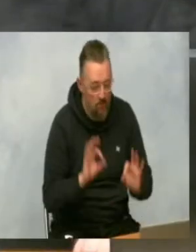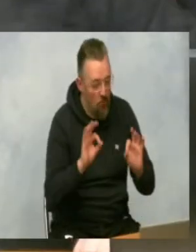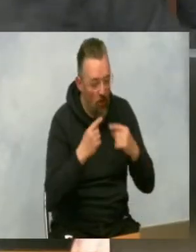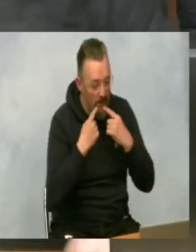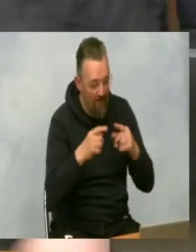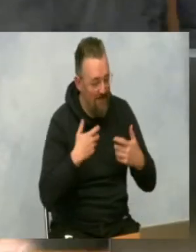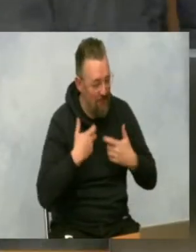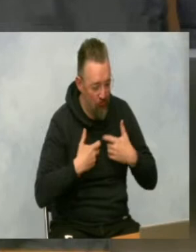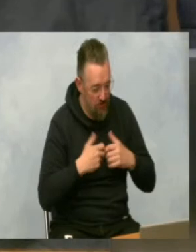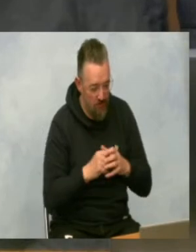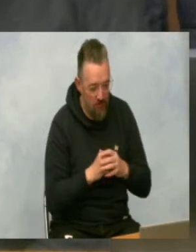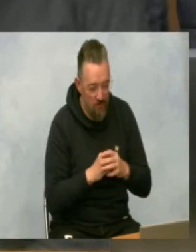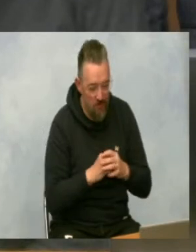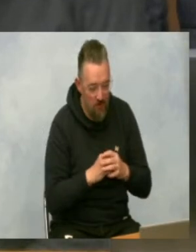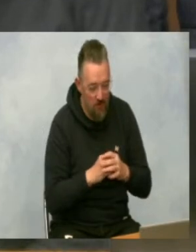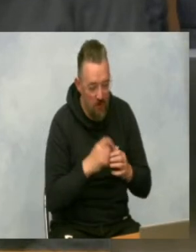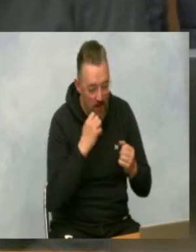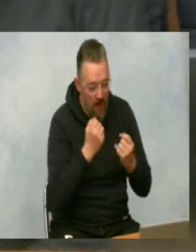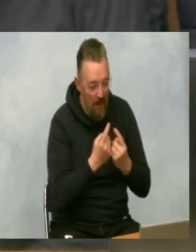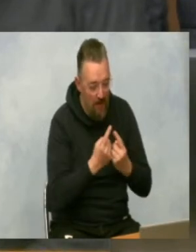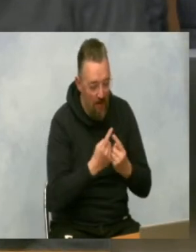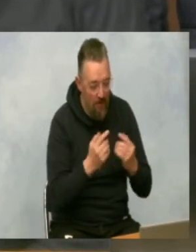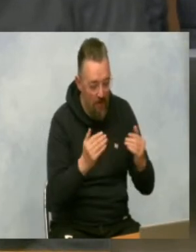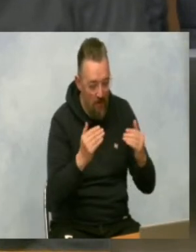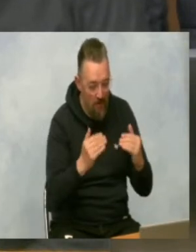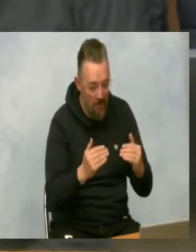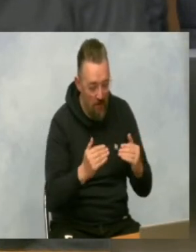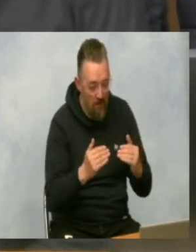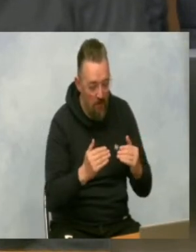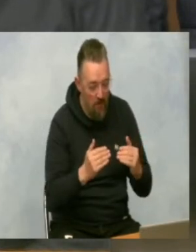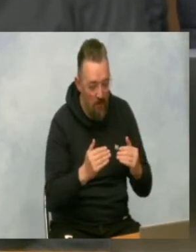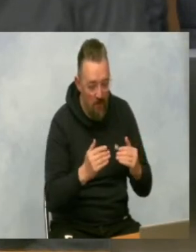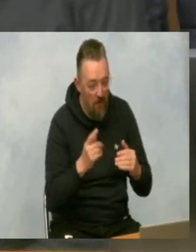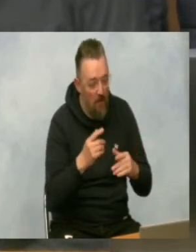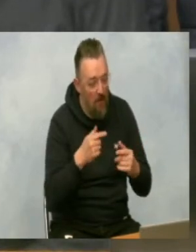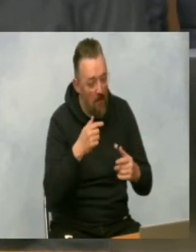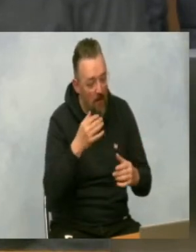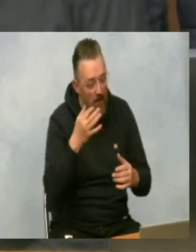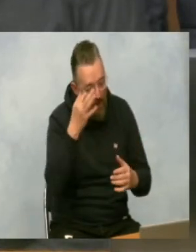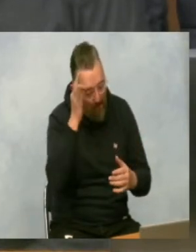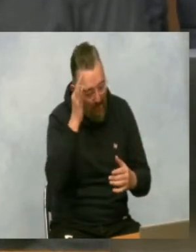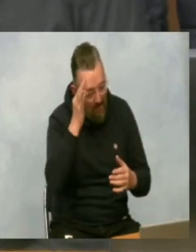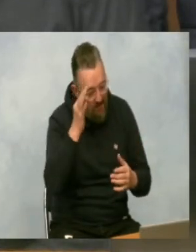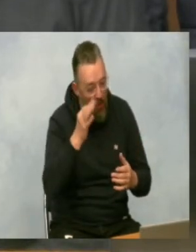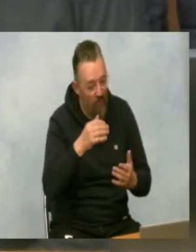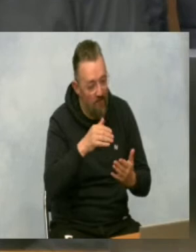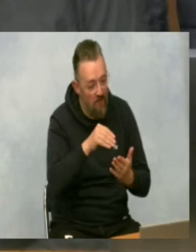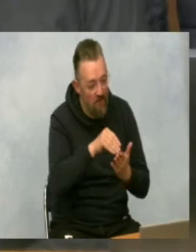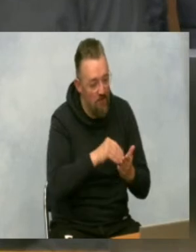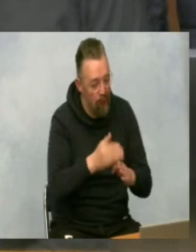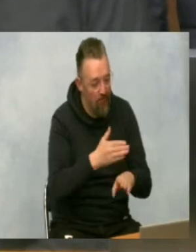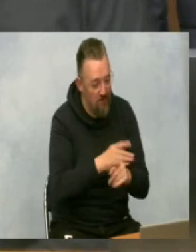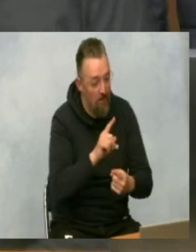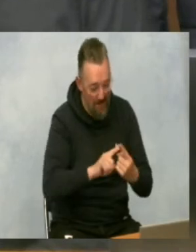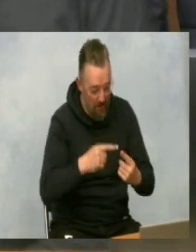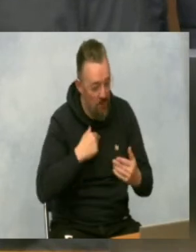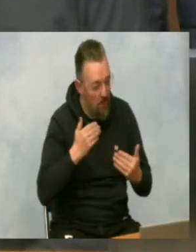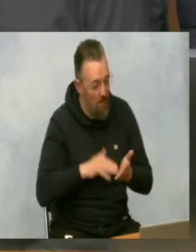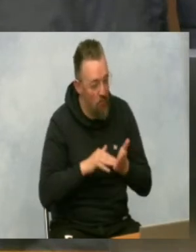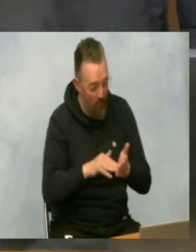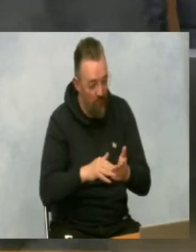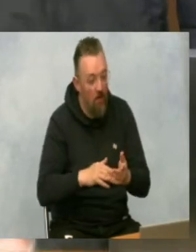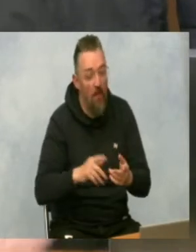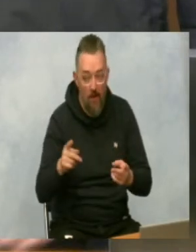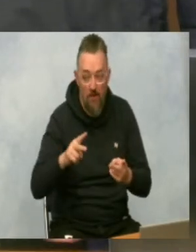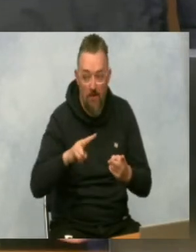of interest. Item 2 on the agenda is the minutes of the previous meeting. I'll move that as a correct record. I'll second